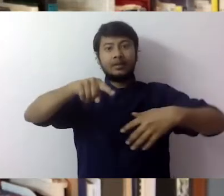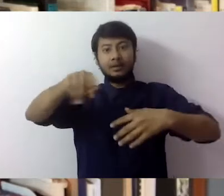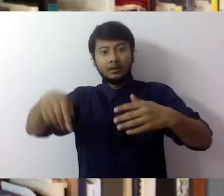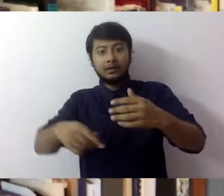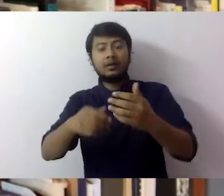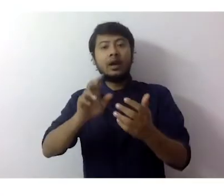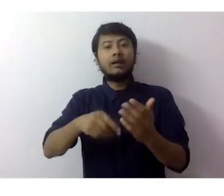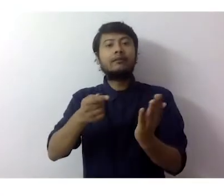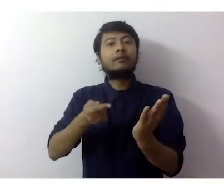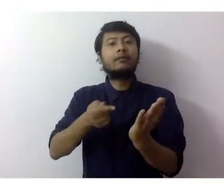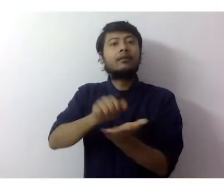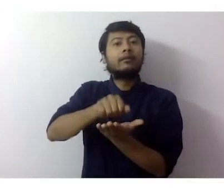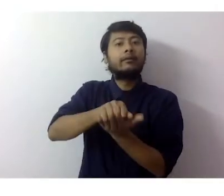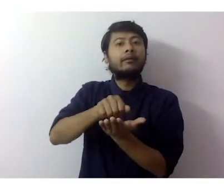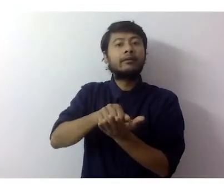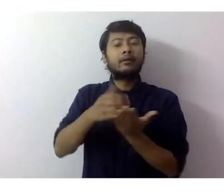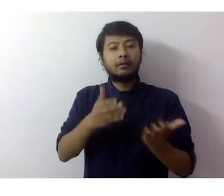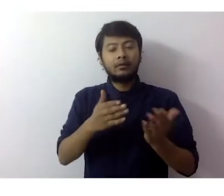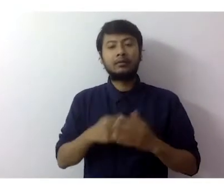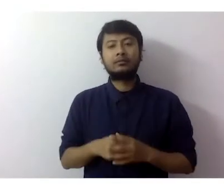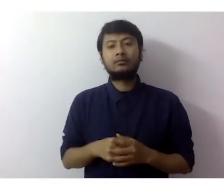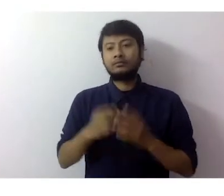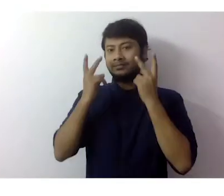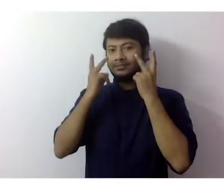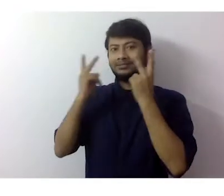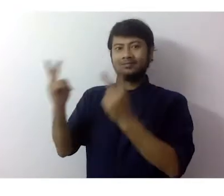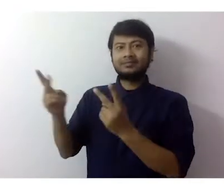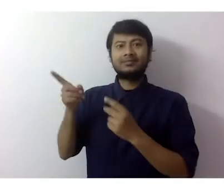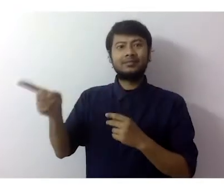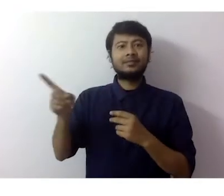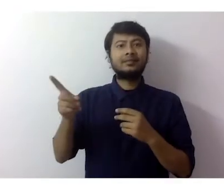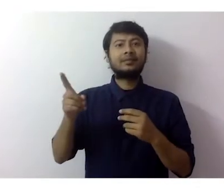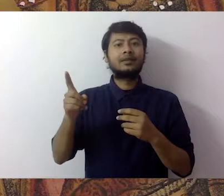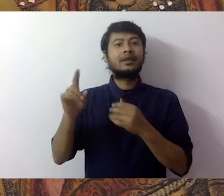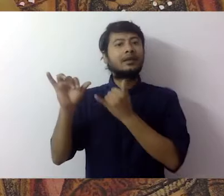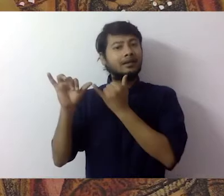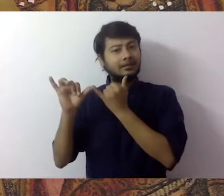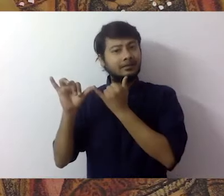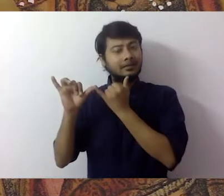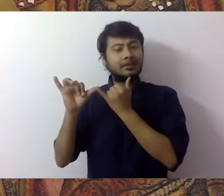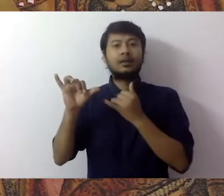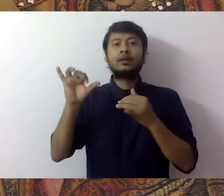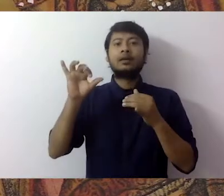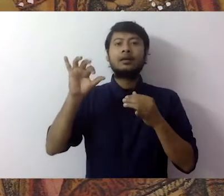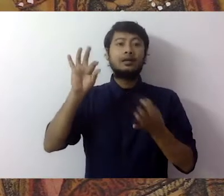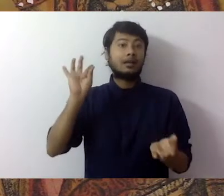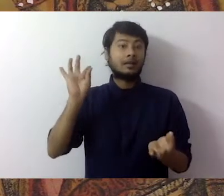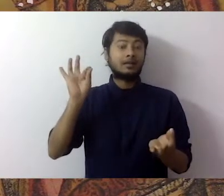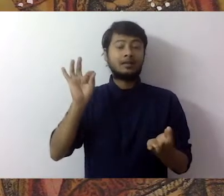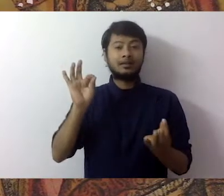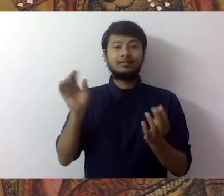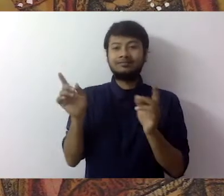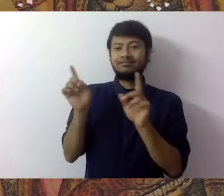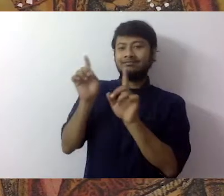and Krishna standing on a lotus. Their bodies are intertwined. Notice how both of them have their hands on the flute.